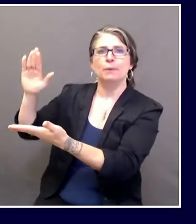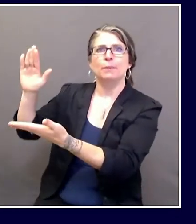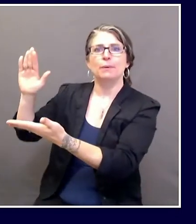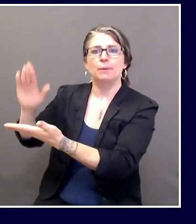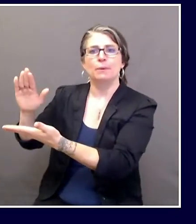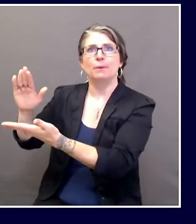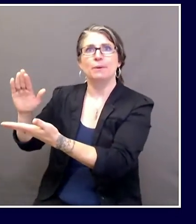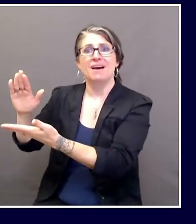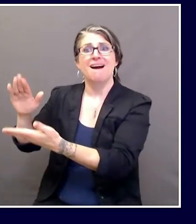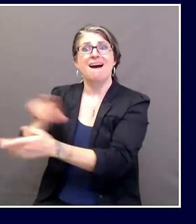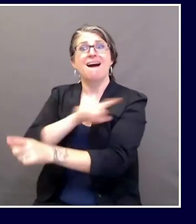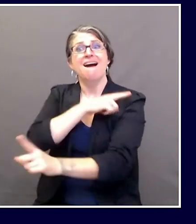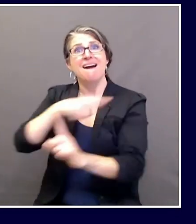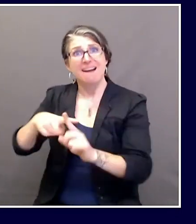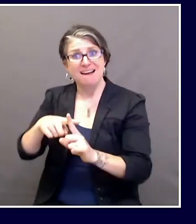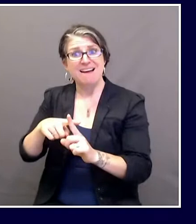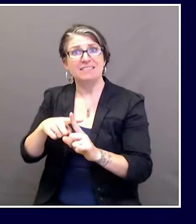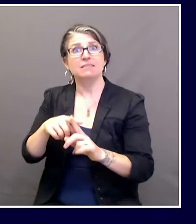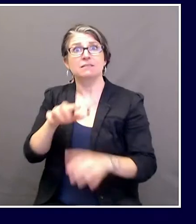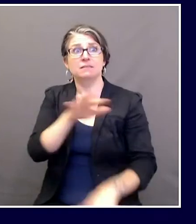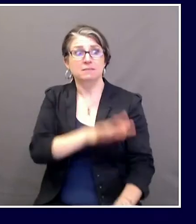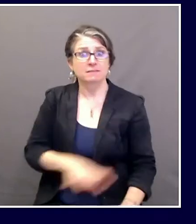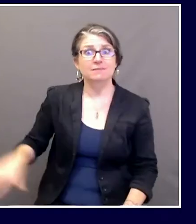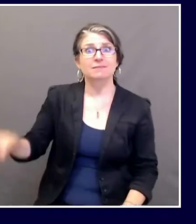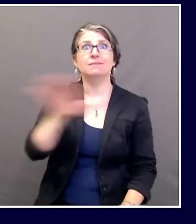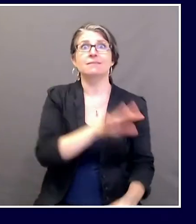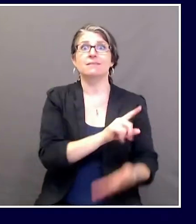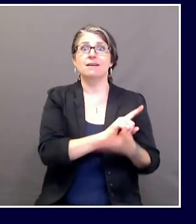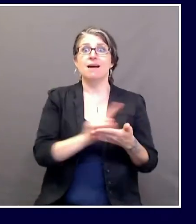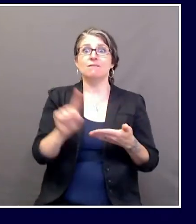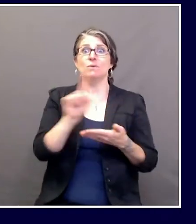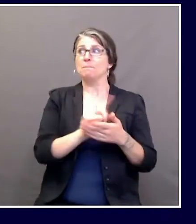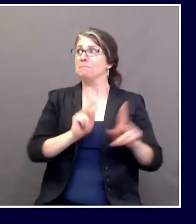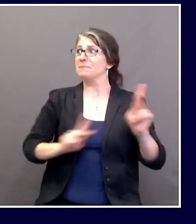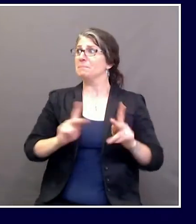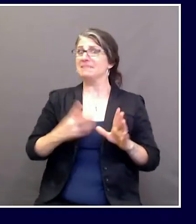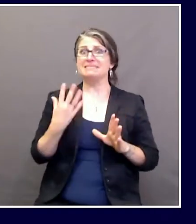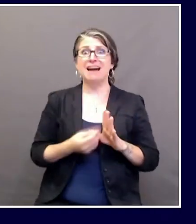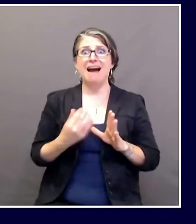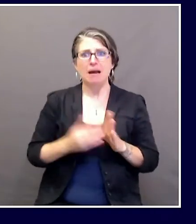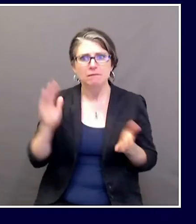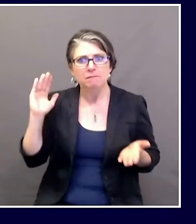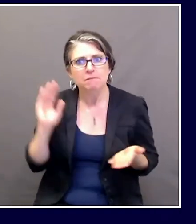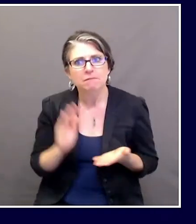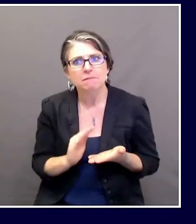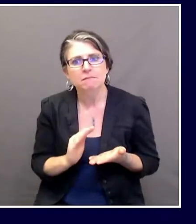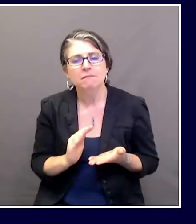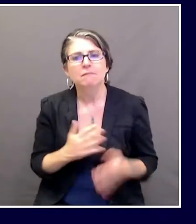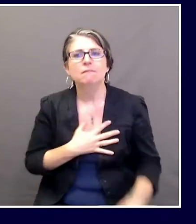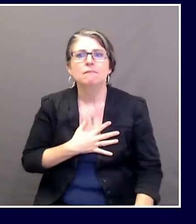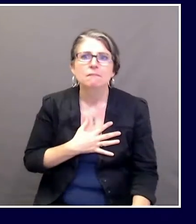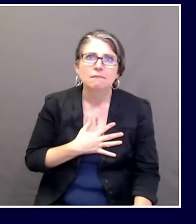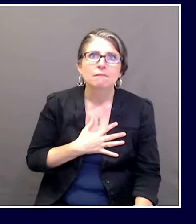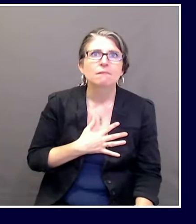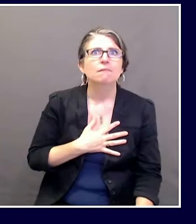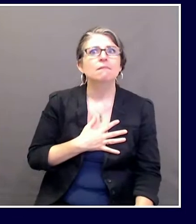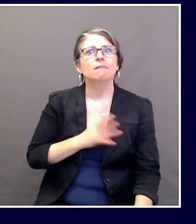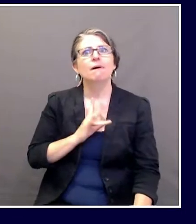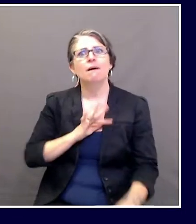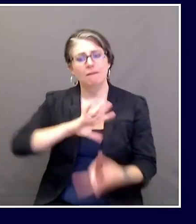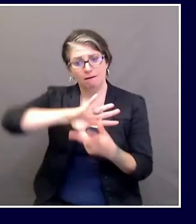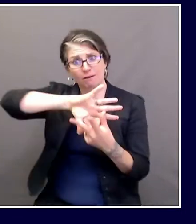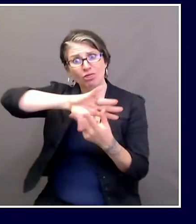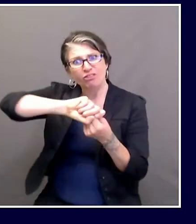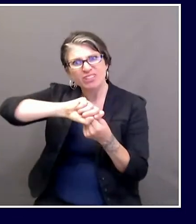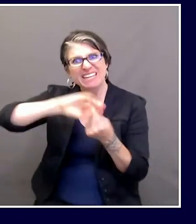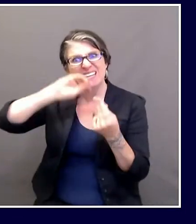reporting fewer deaths each week now. Those are all good signs that the virus is on the run, but not yet